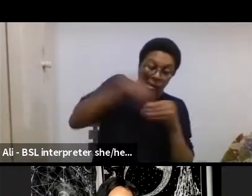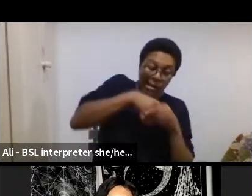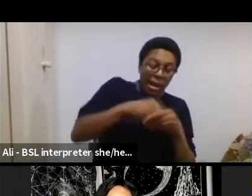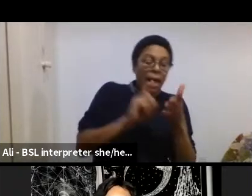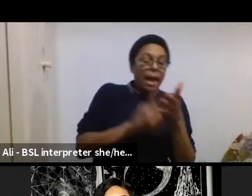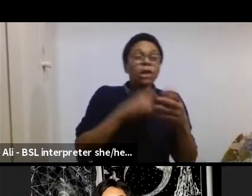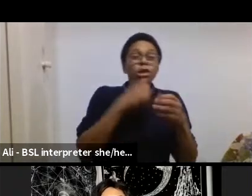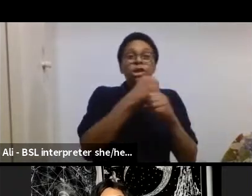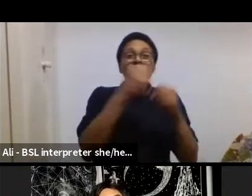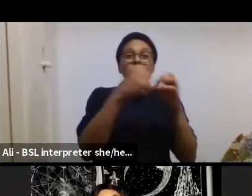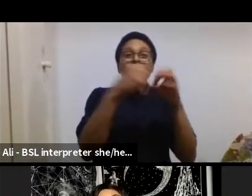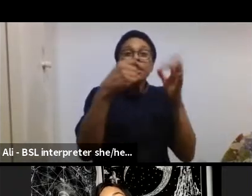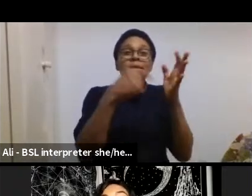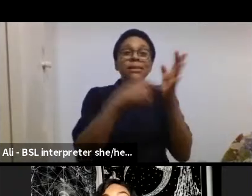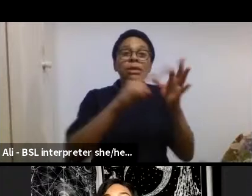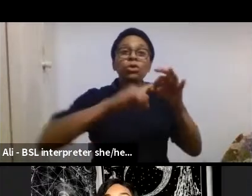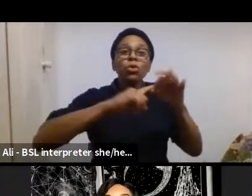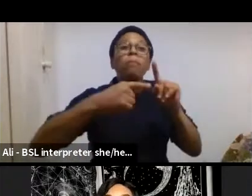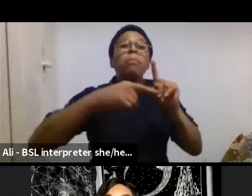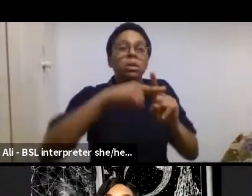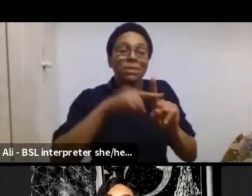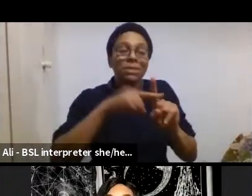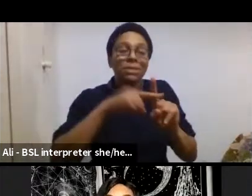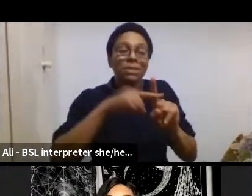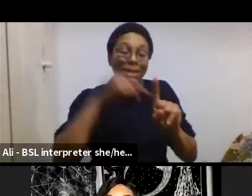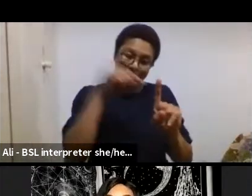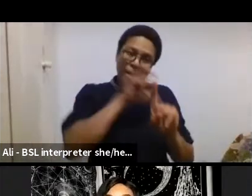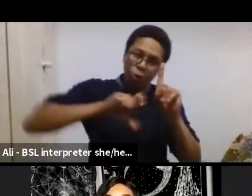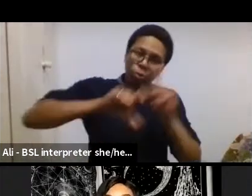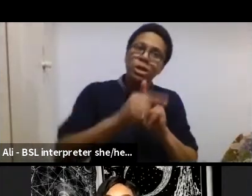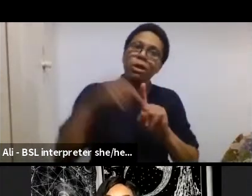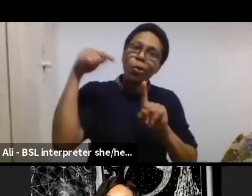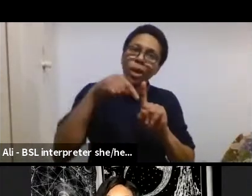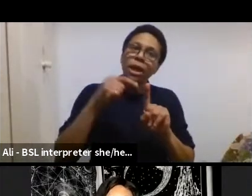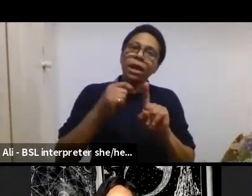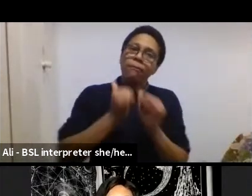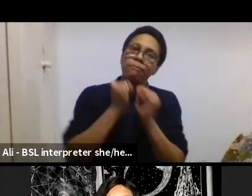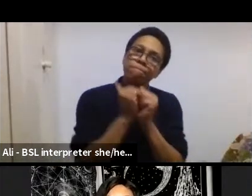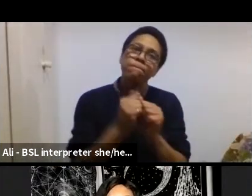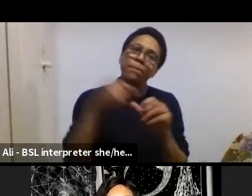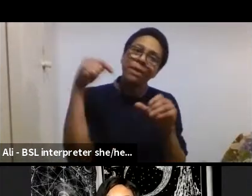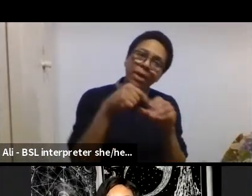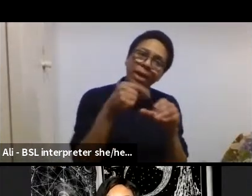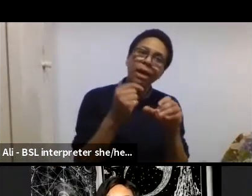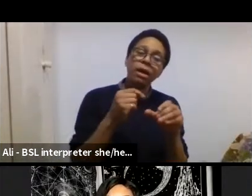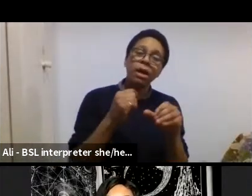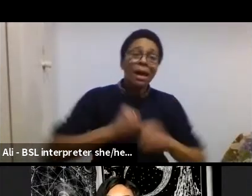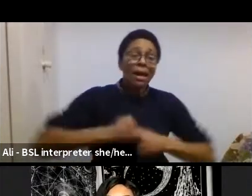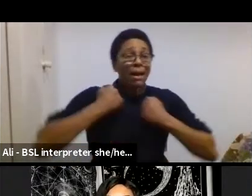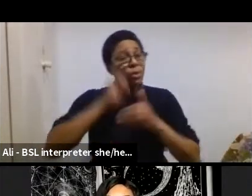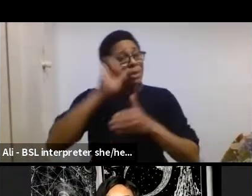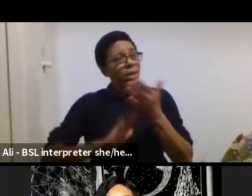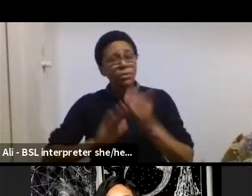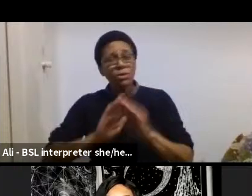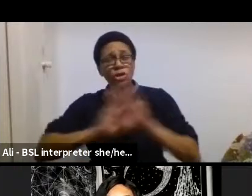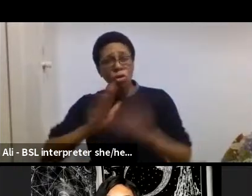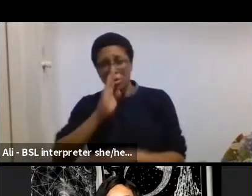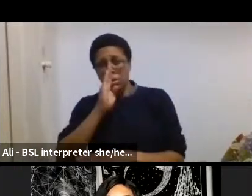community. As Yasmin said, our experience is not a heterosexual experience. I'm